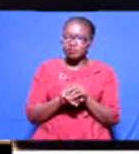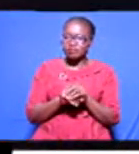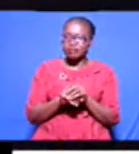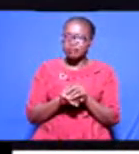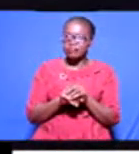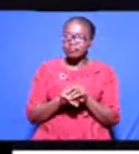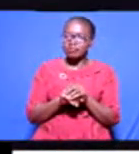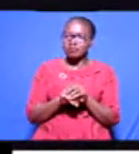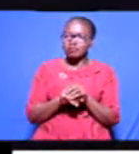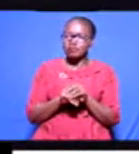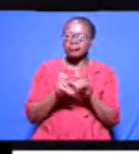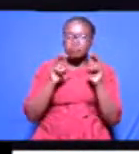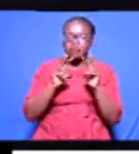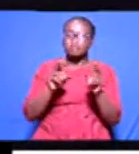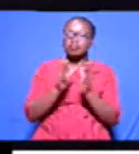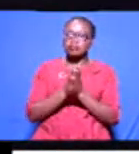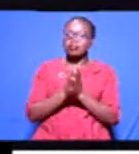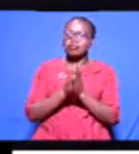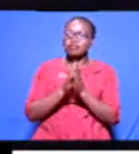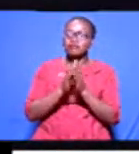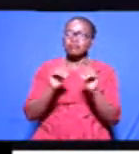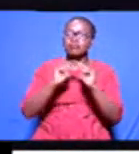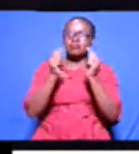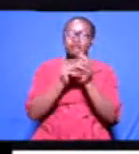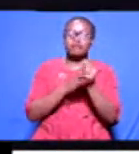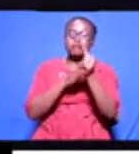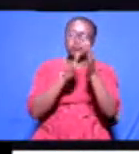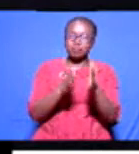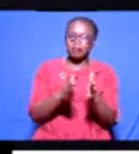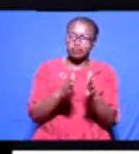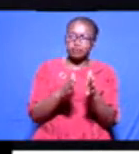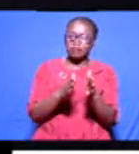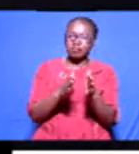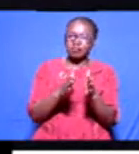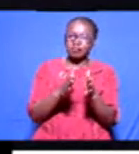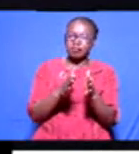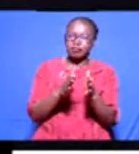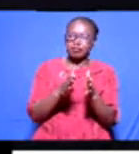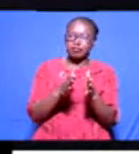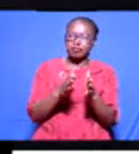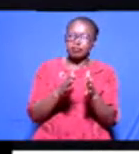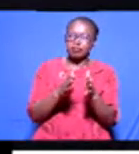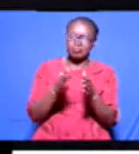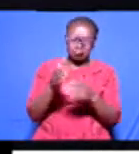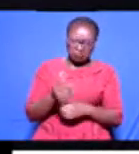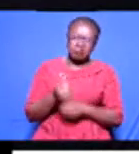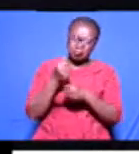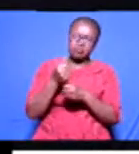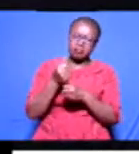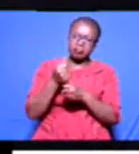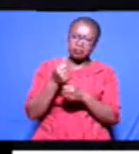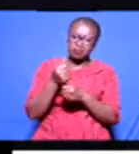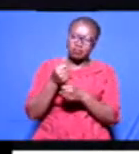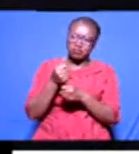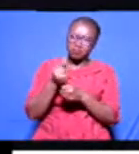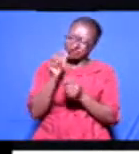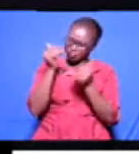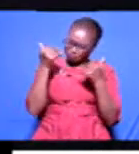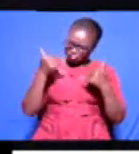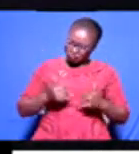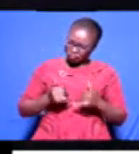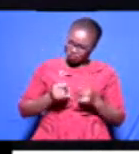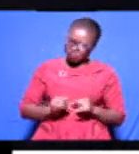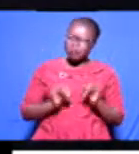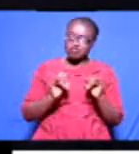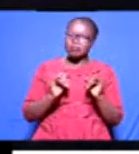We are looking for a team leader who can be trusted, a person who has been tried